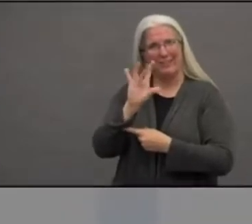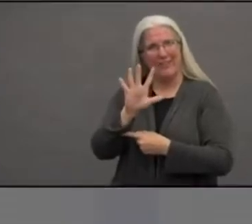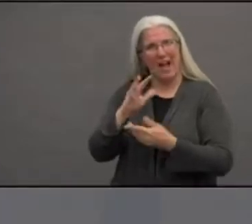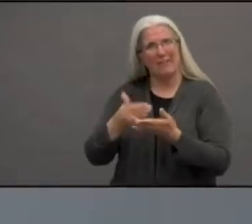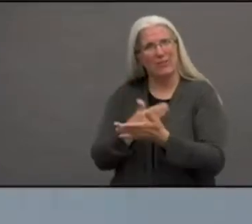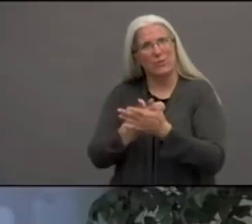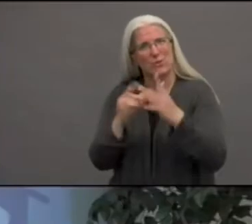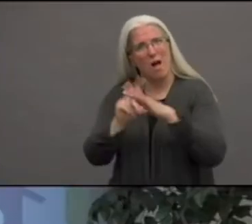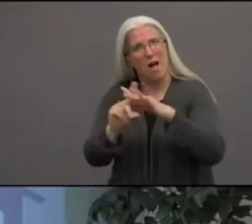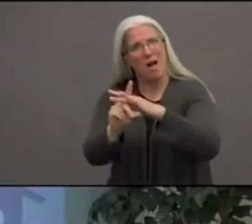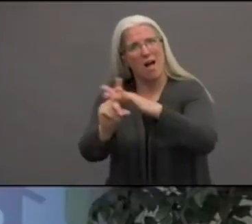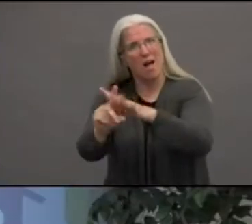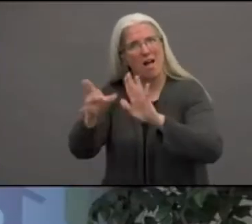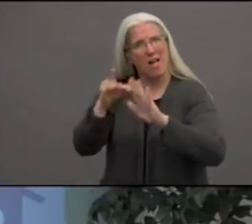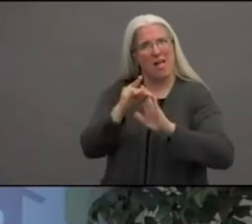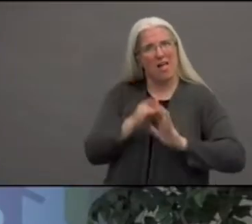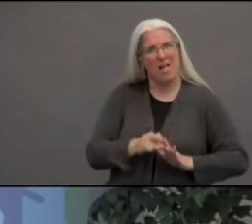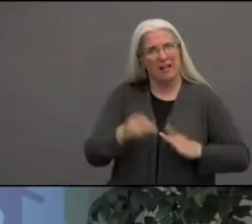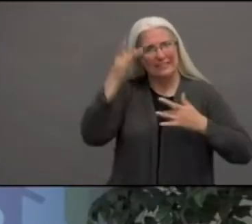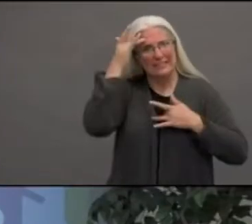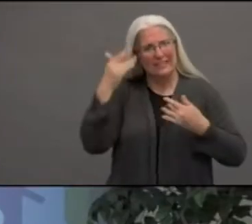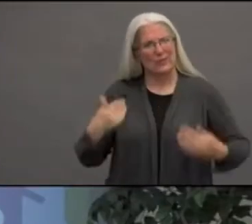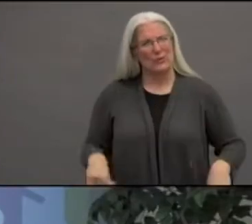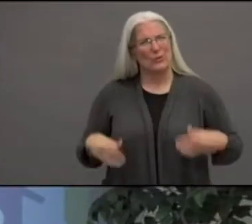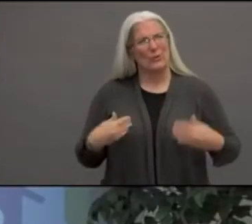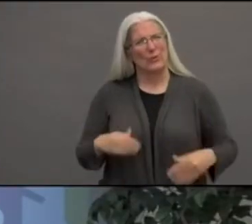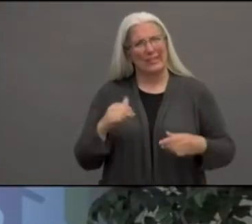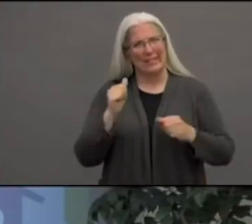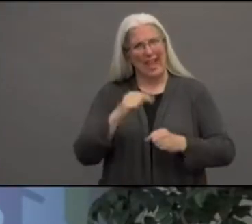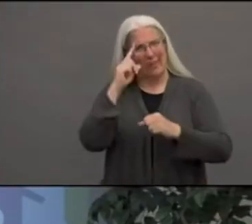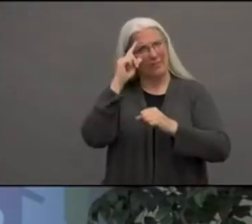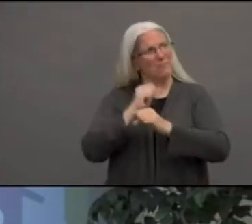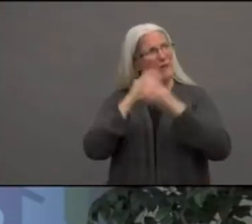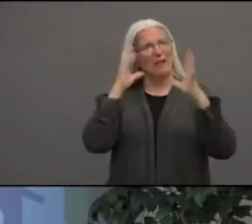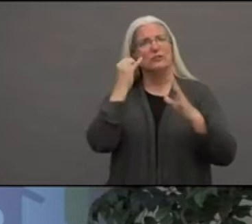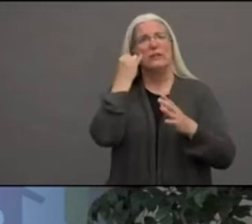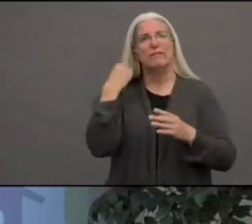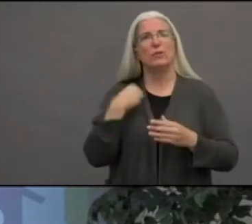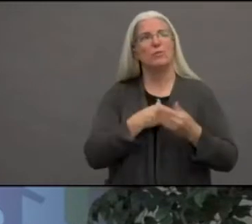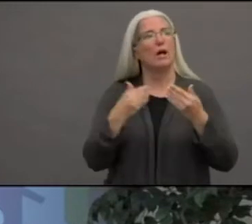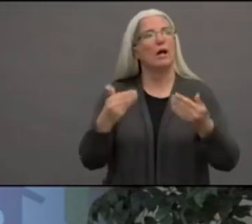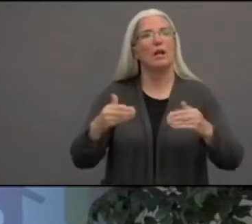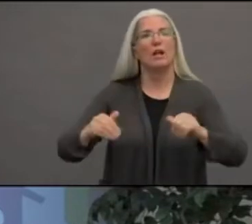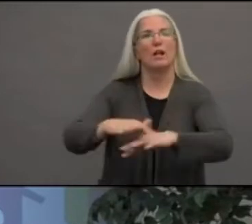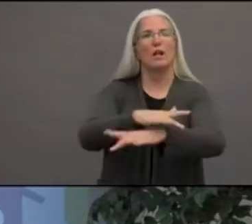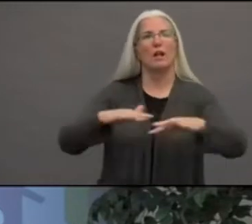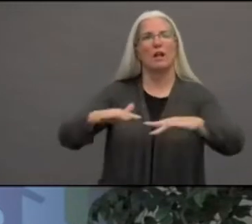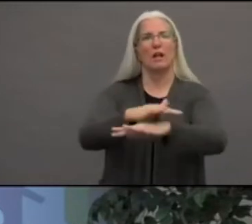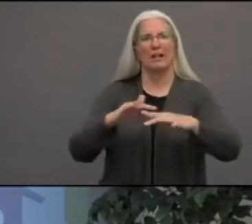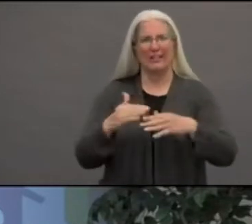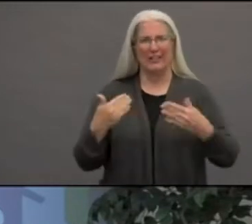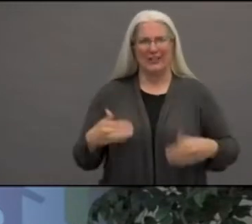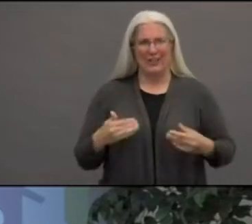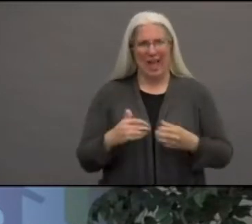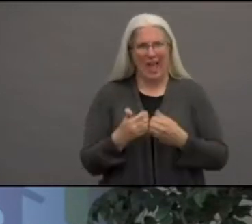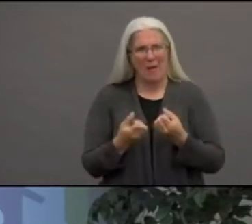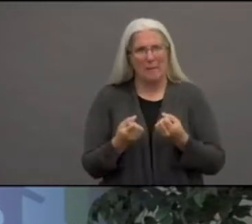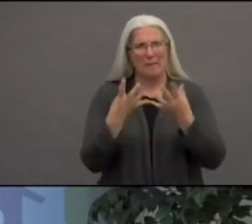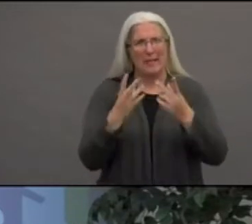185 new cases. So imagine if each individual had contact with 10